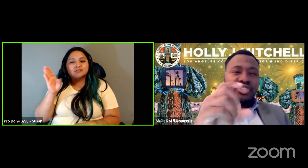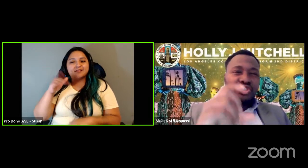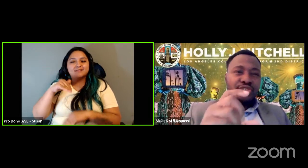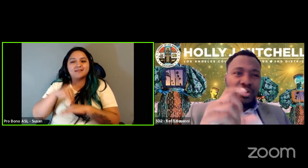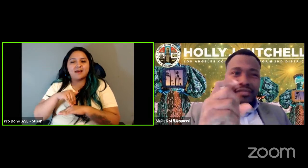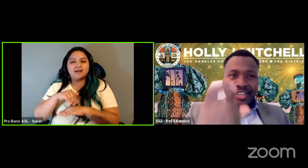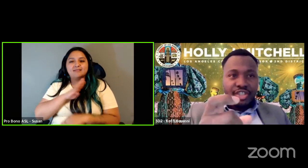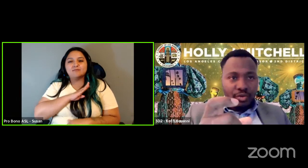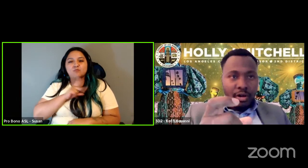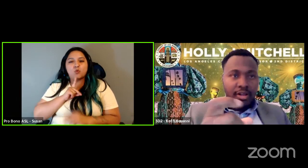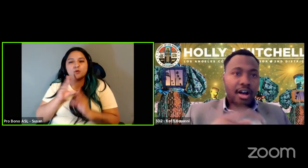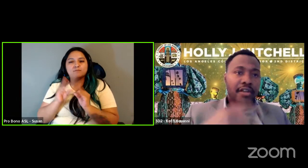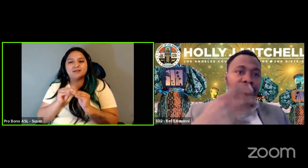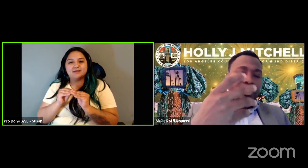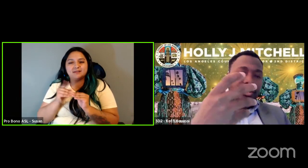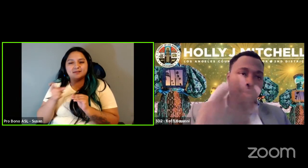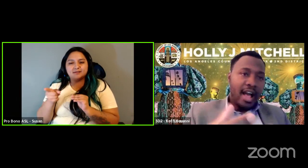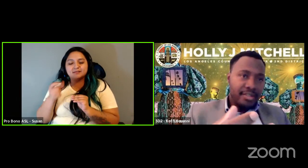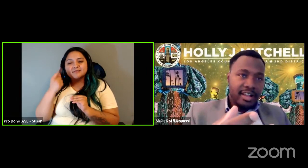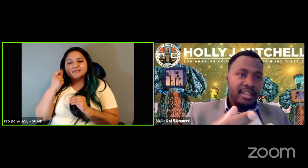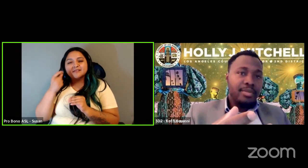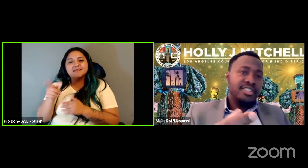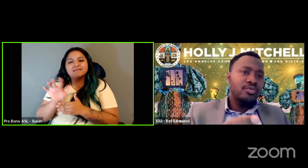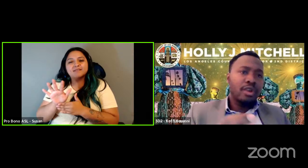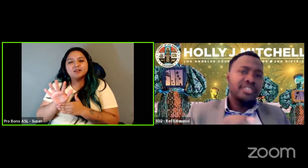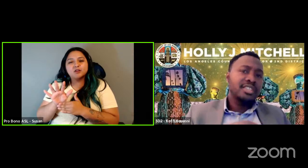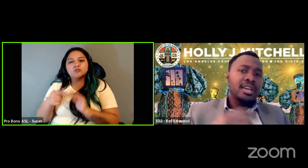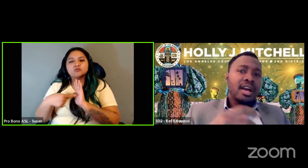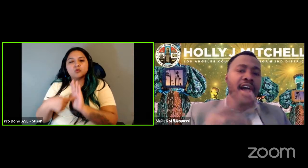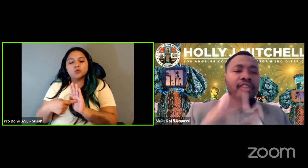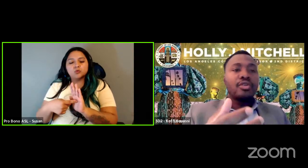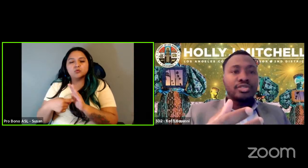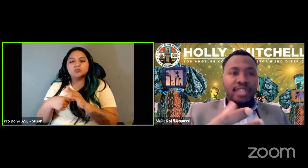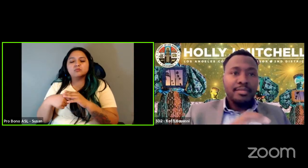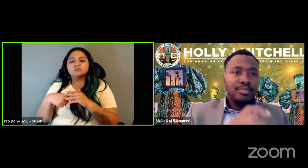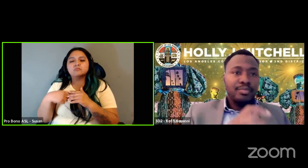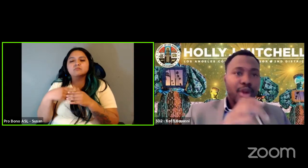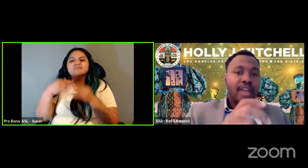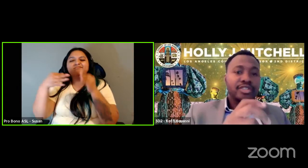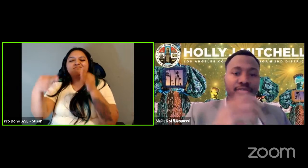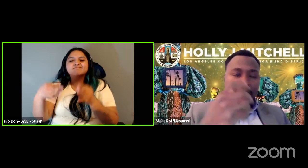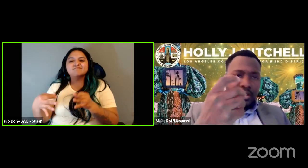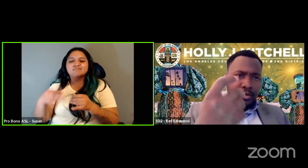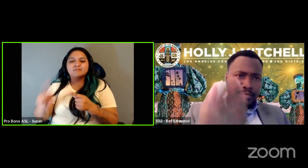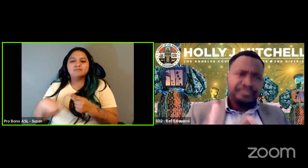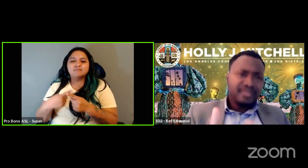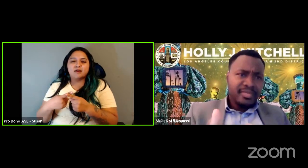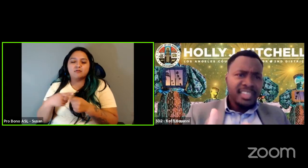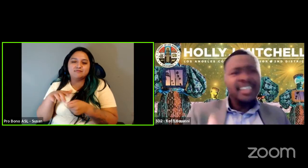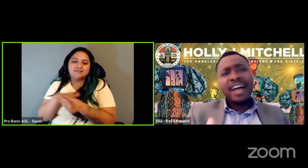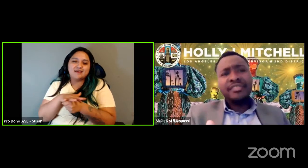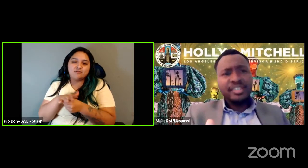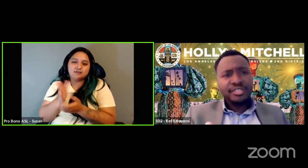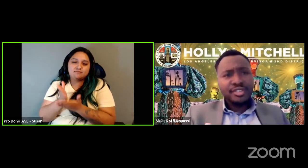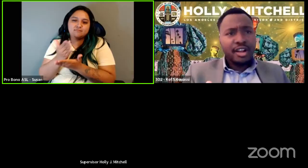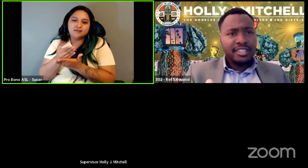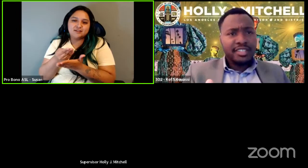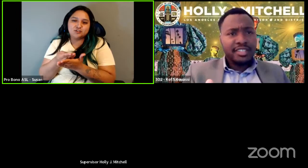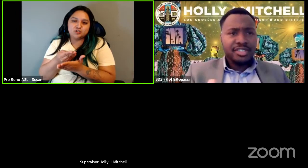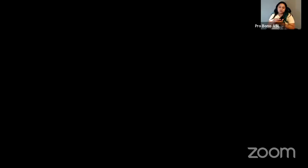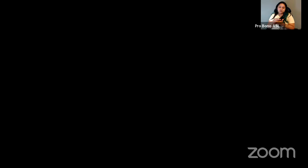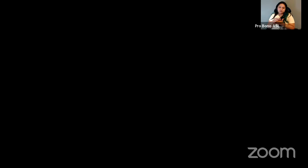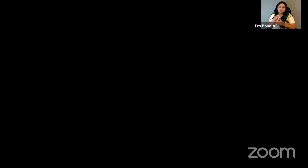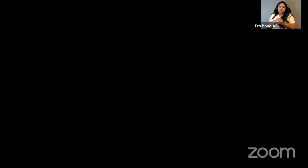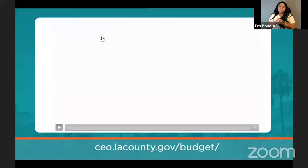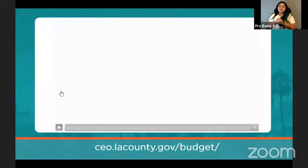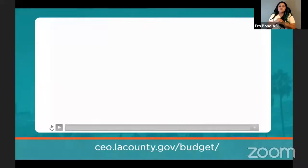where it shows a visual of how the county budget works. Our goal today, prior to diving into the